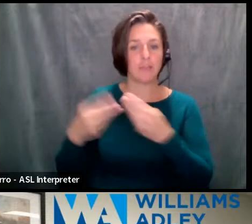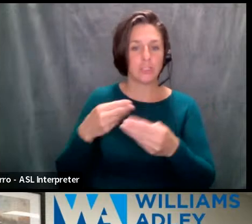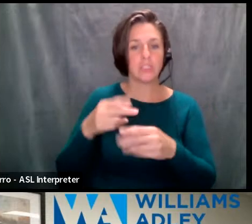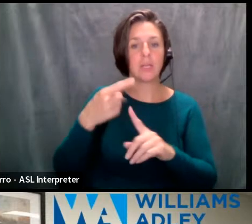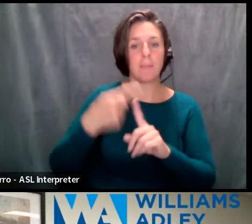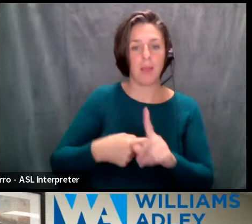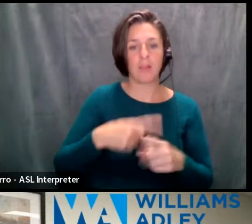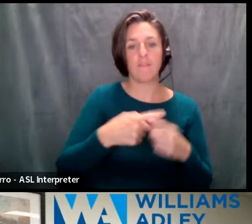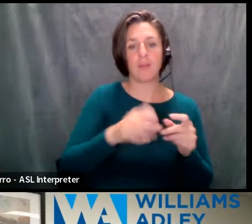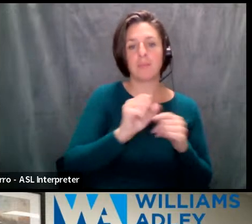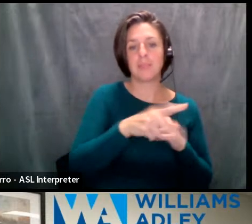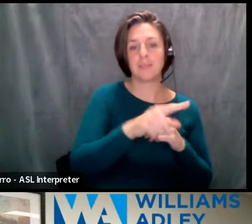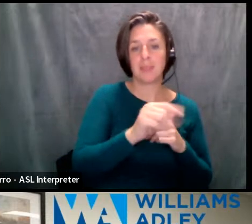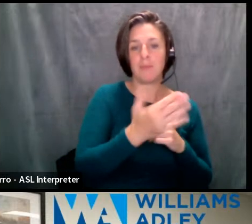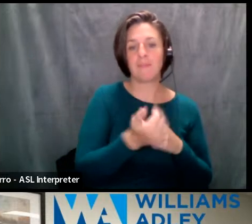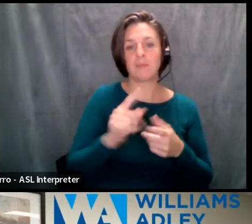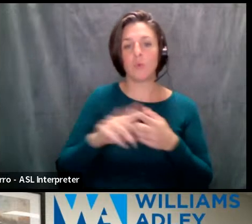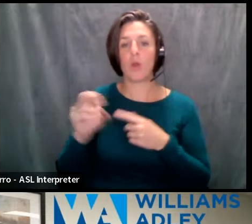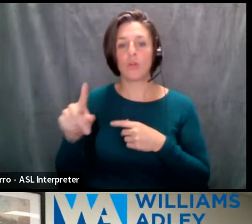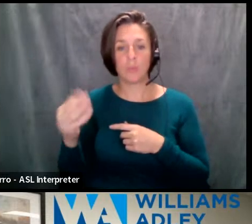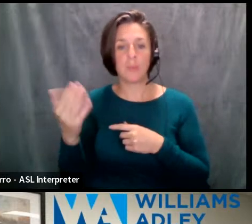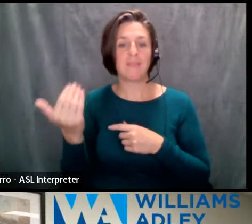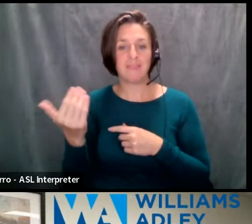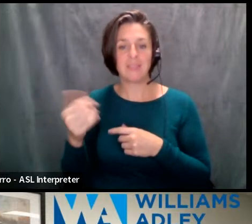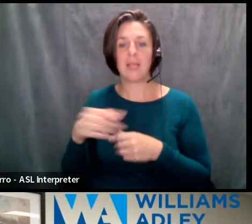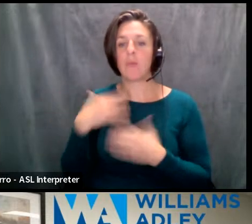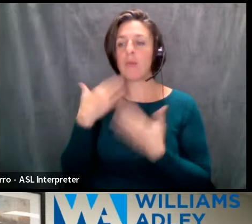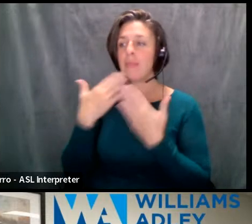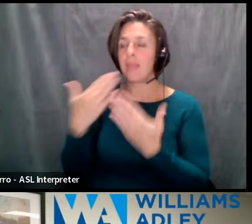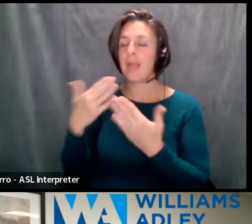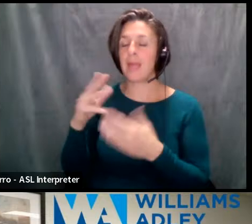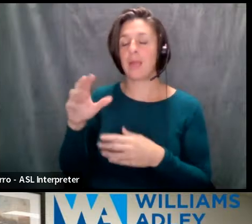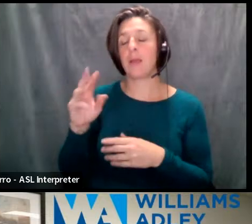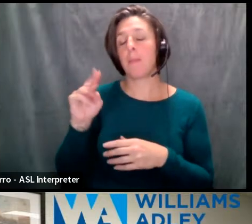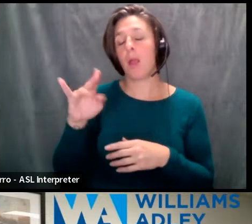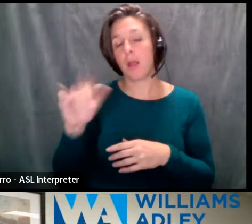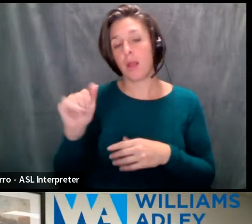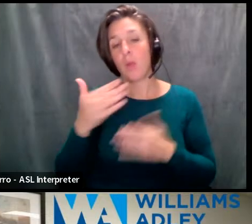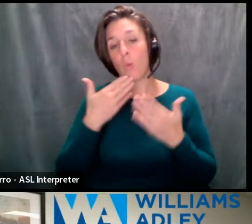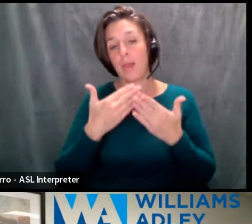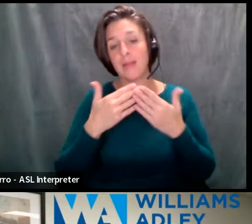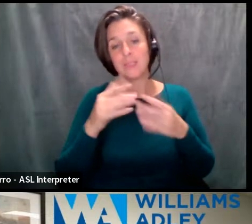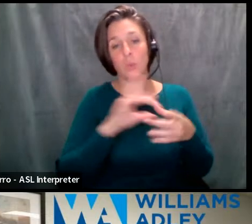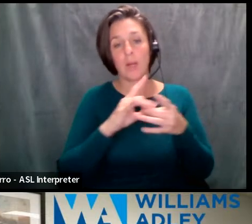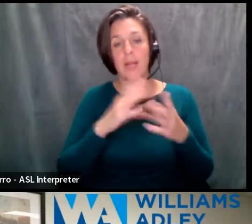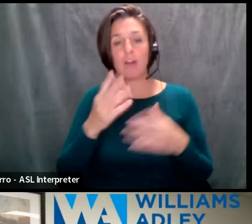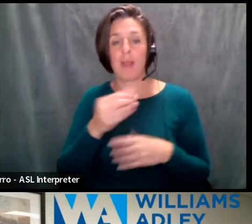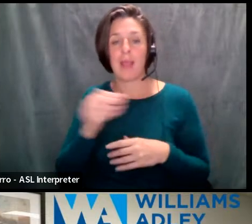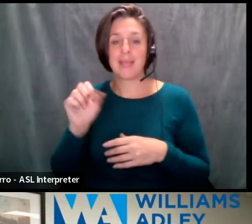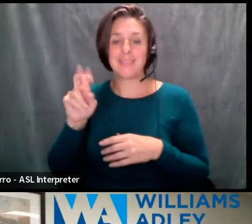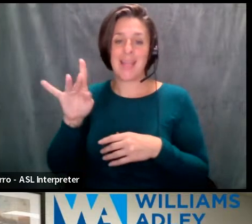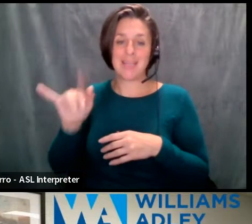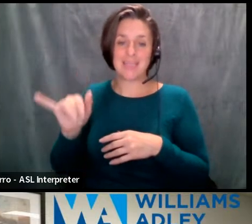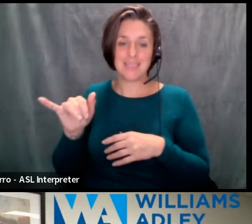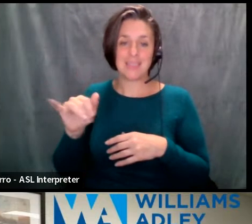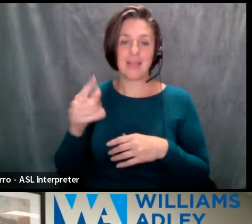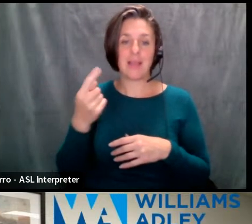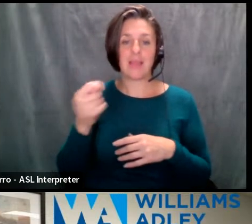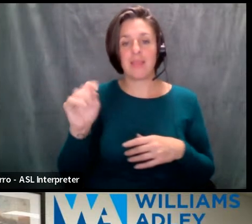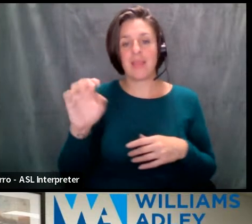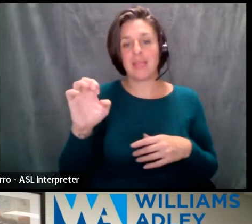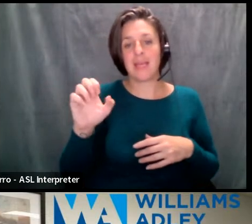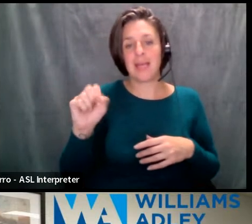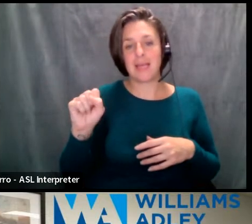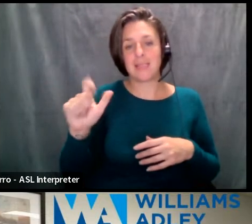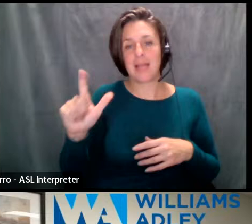15th, I'd like to thank Monica, Wellness Coordinator, and Sandy, the ESL instructor,